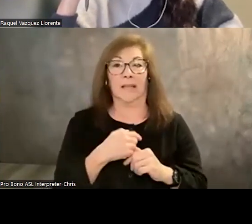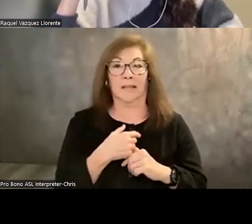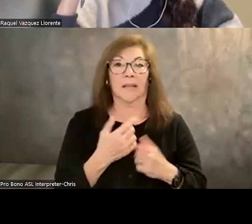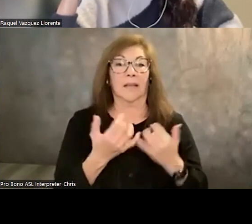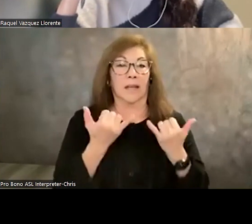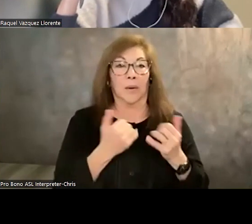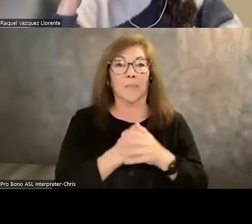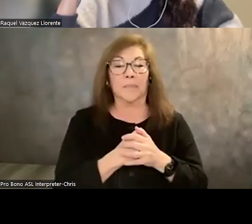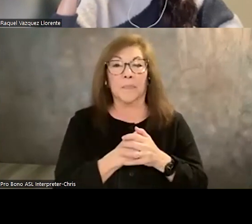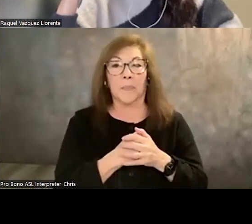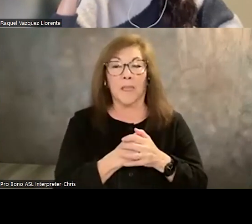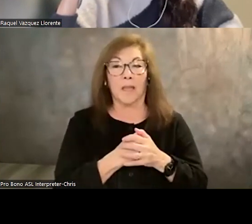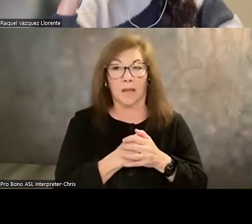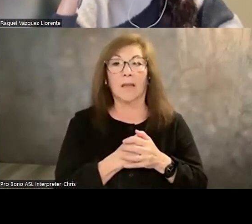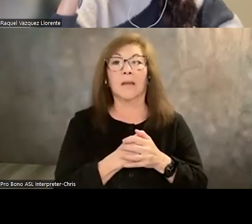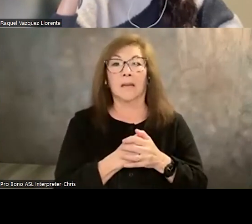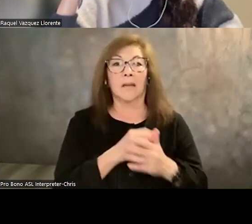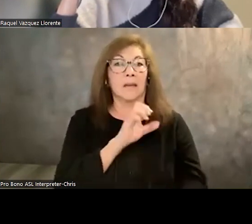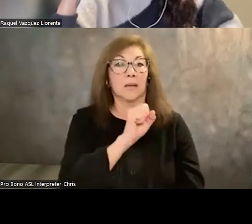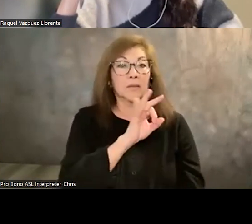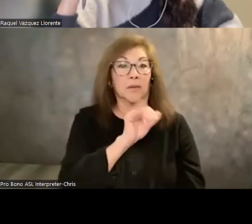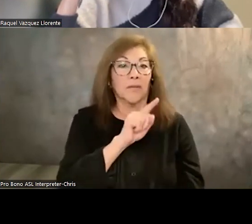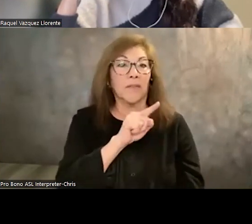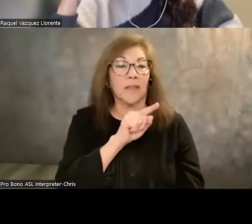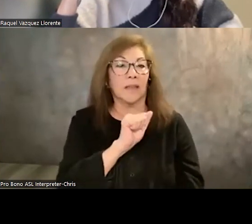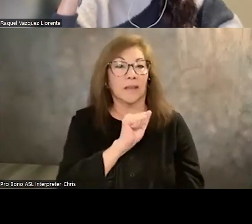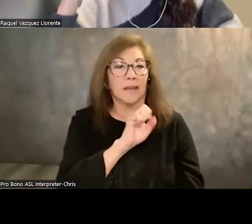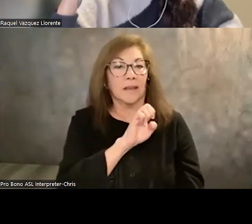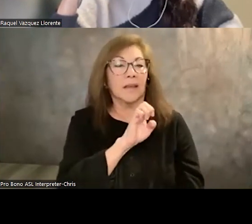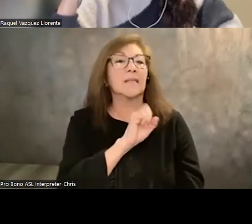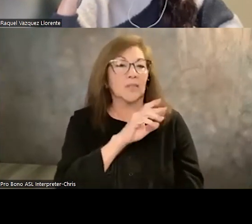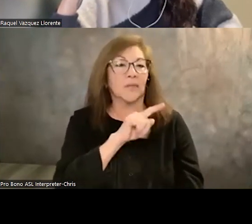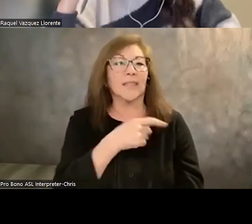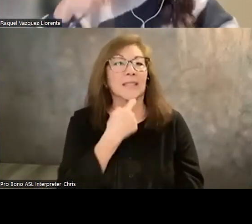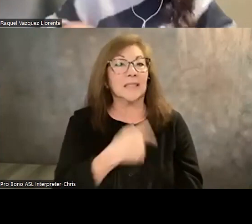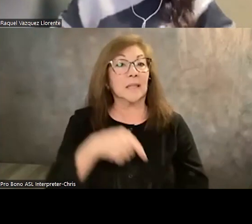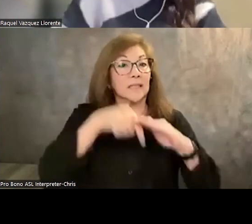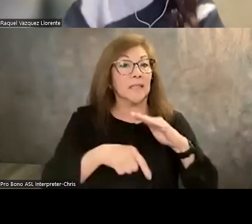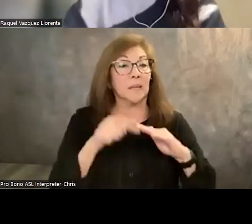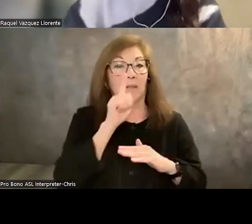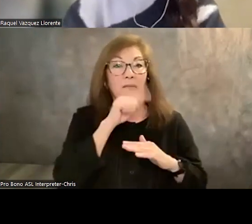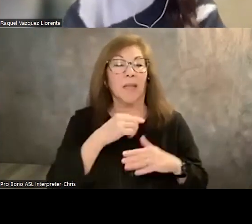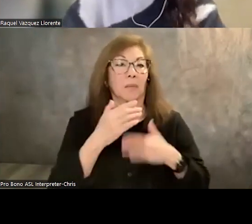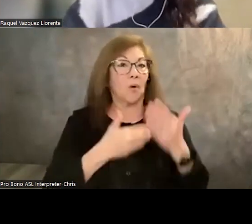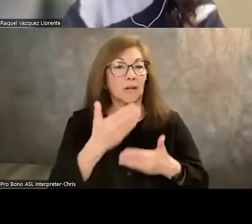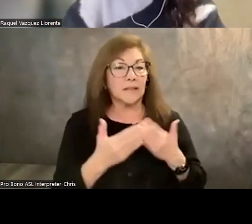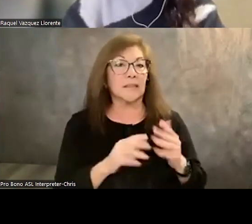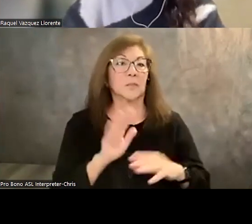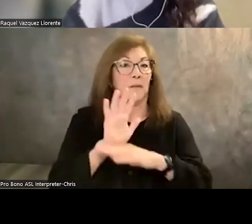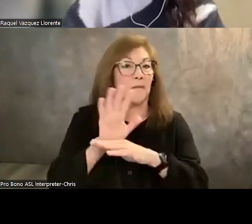time. And Sophie did mention, you know, how with our deepfake process, we did sort of